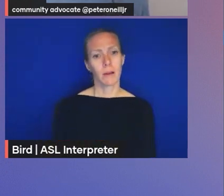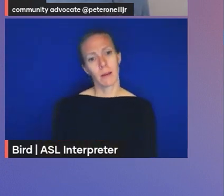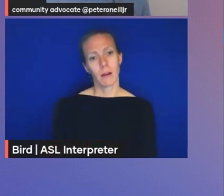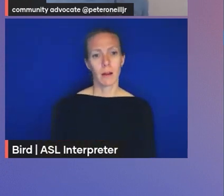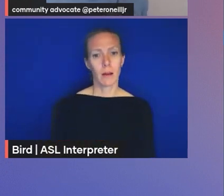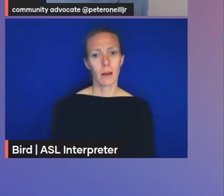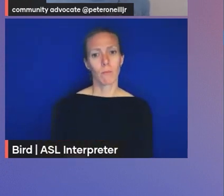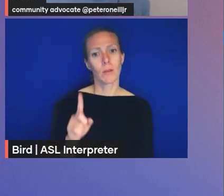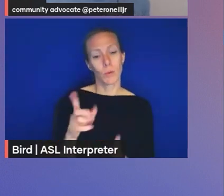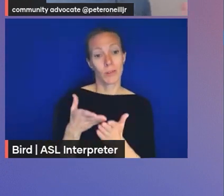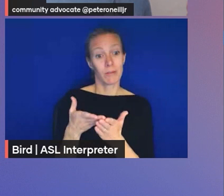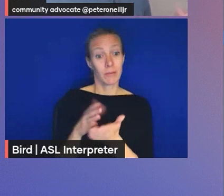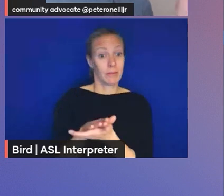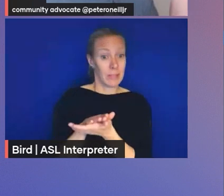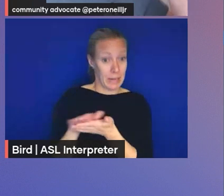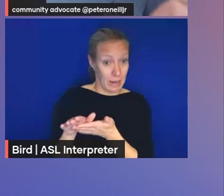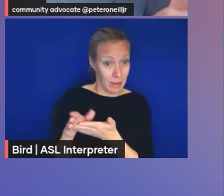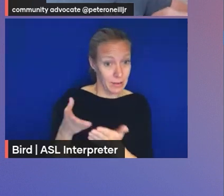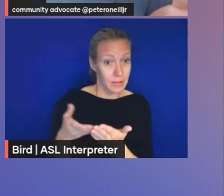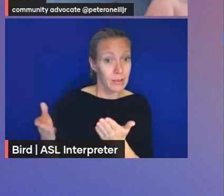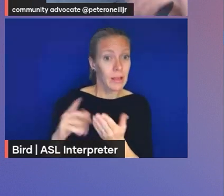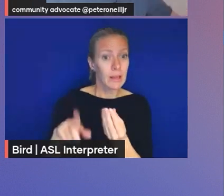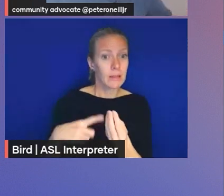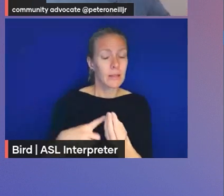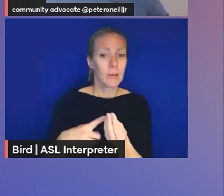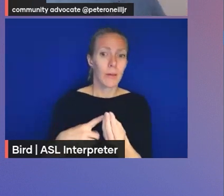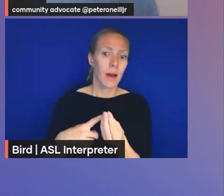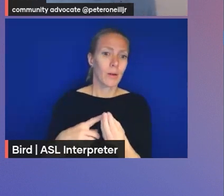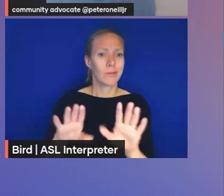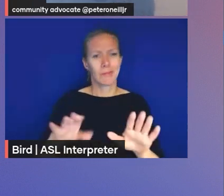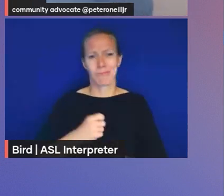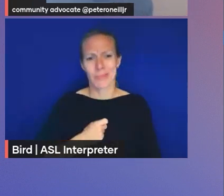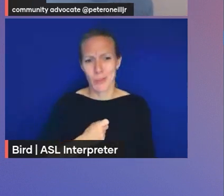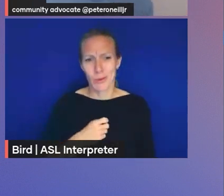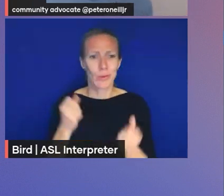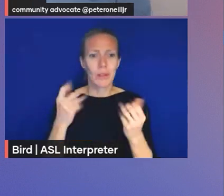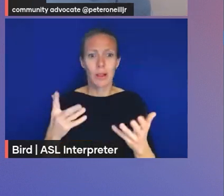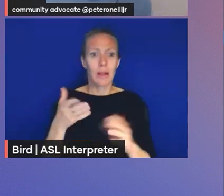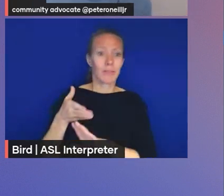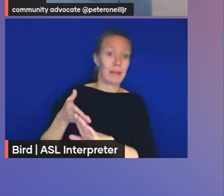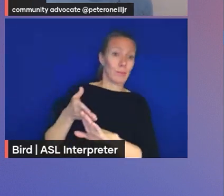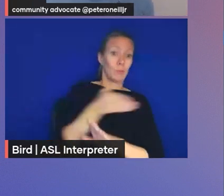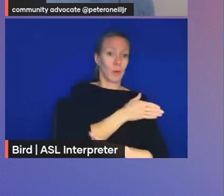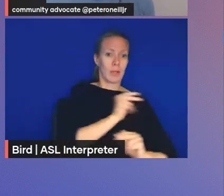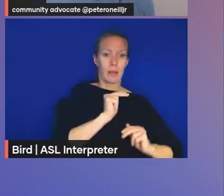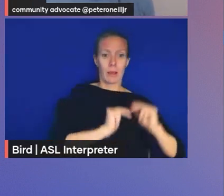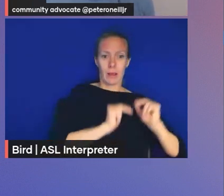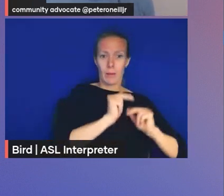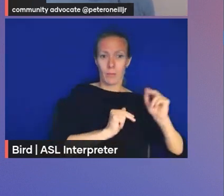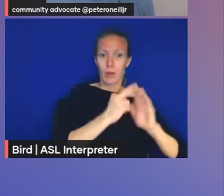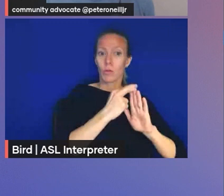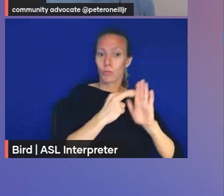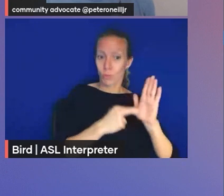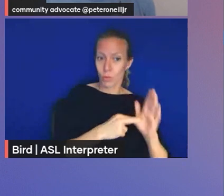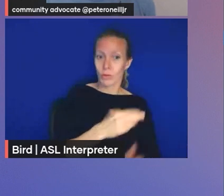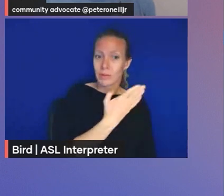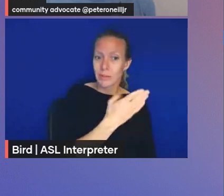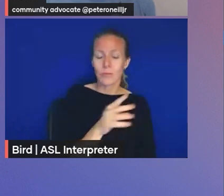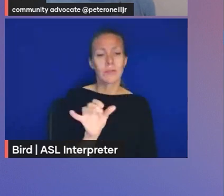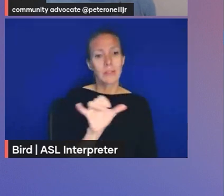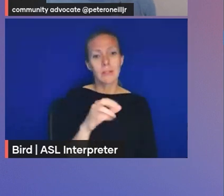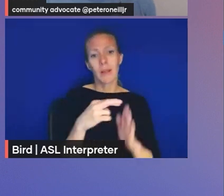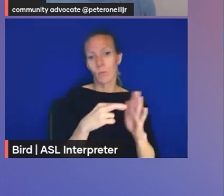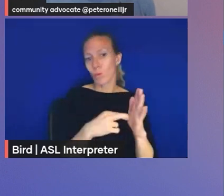so one of the nice things about Styra DAS was a bunch of pre-built rules. And so this is that same rule we wrote by hand,